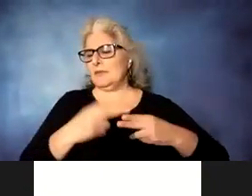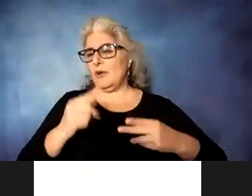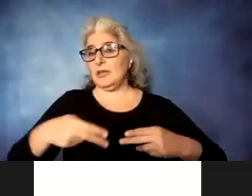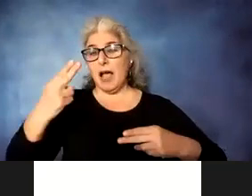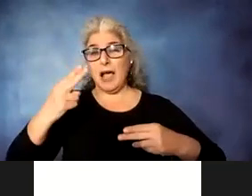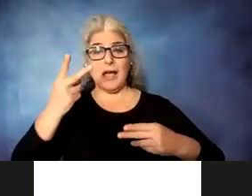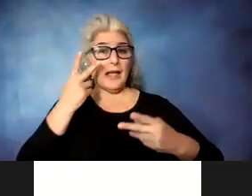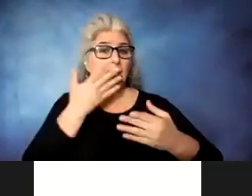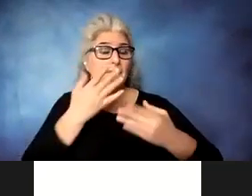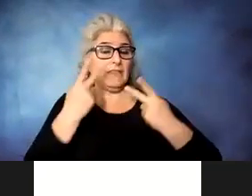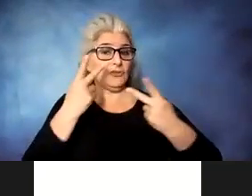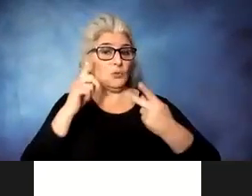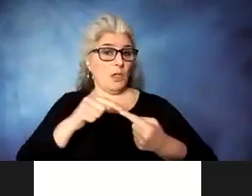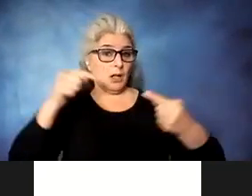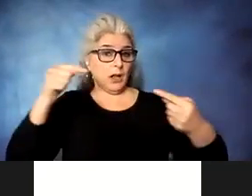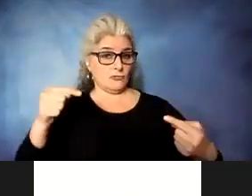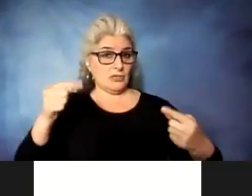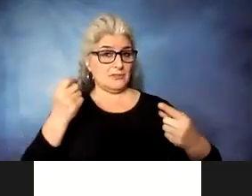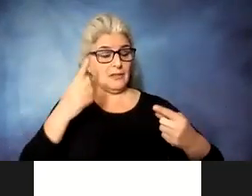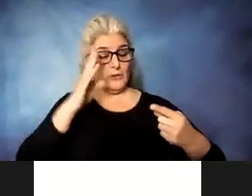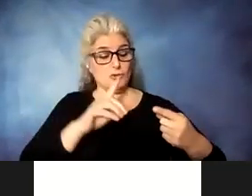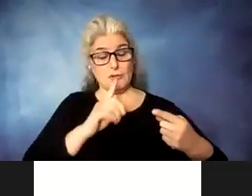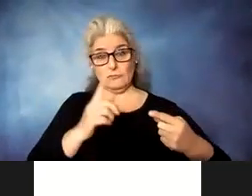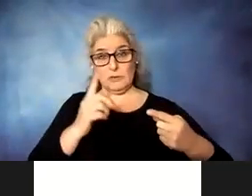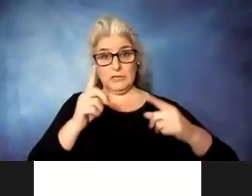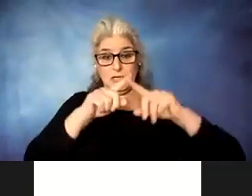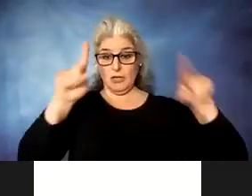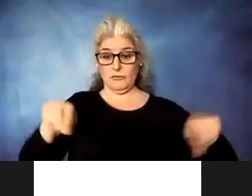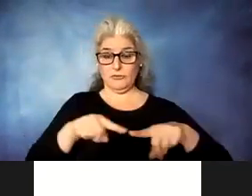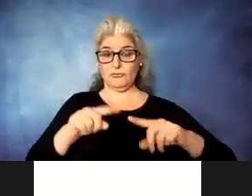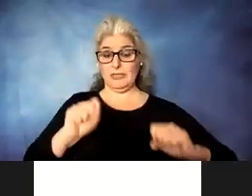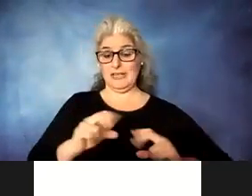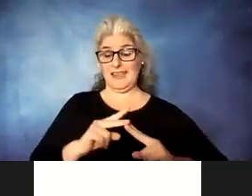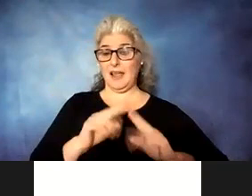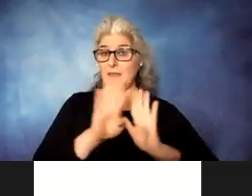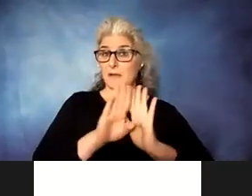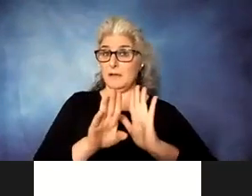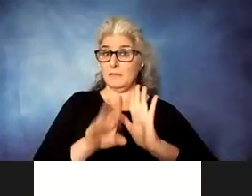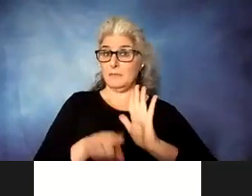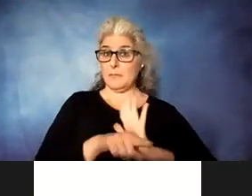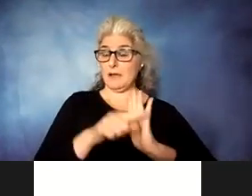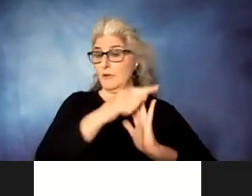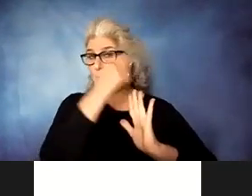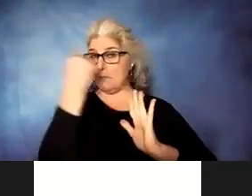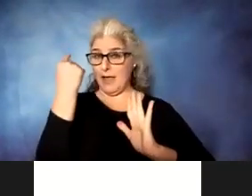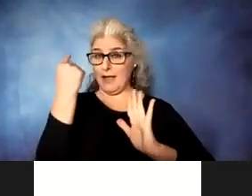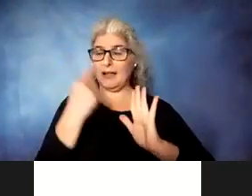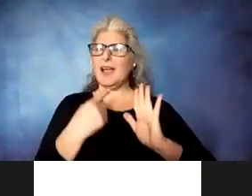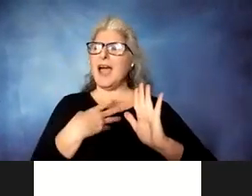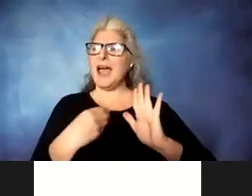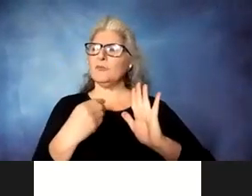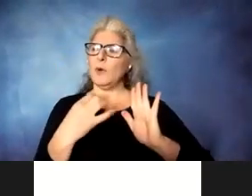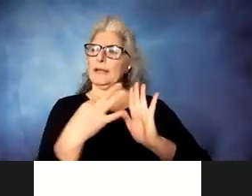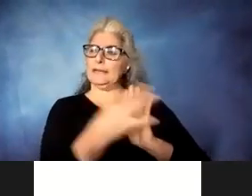feature in which the screen would appear black in the background with white text.